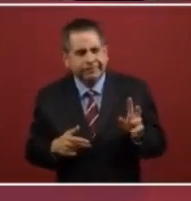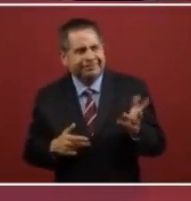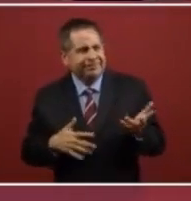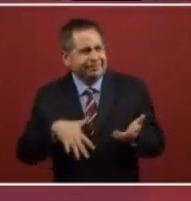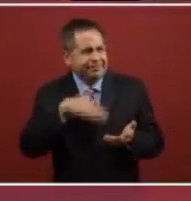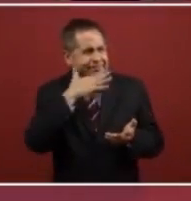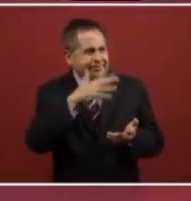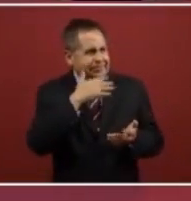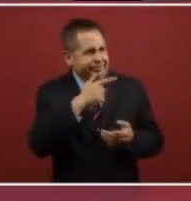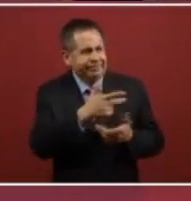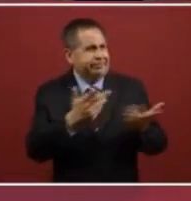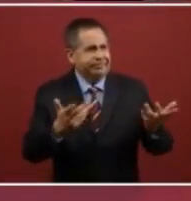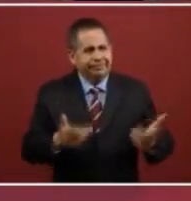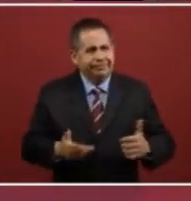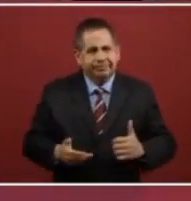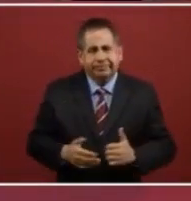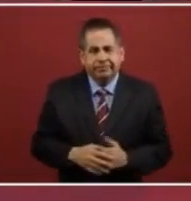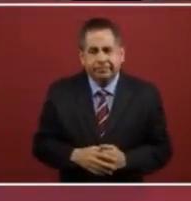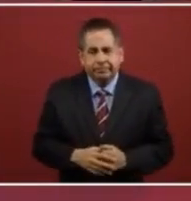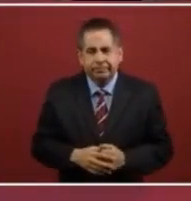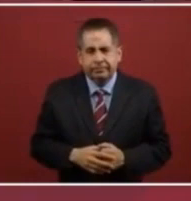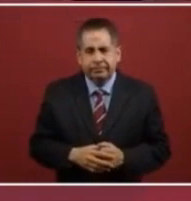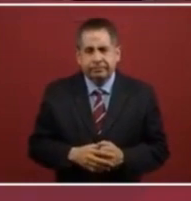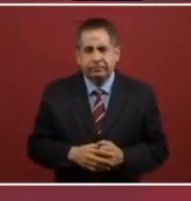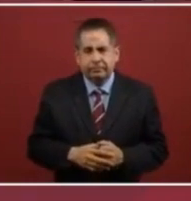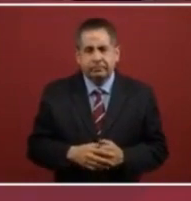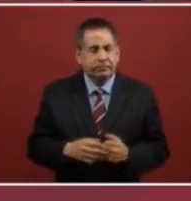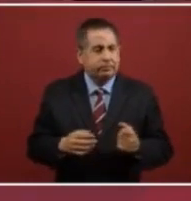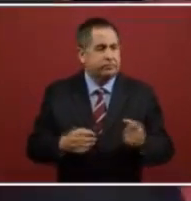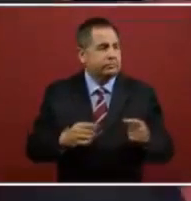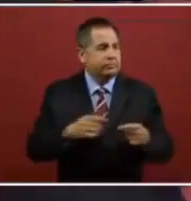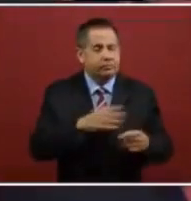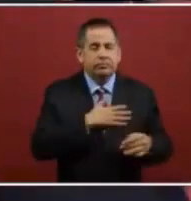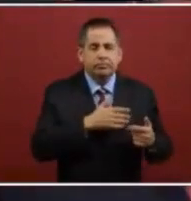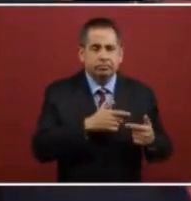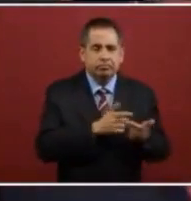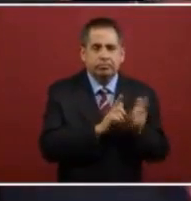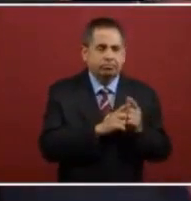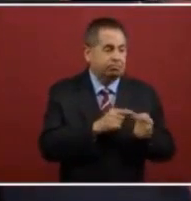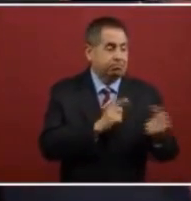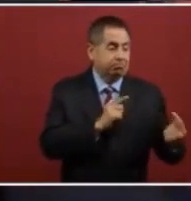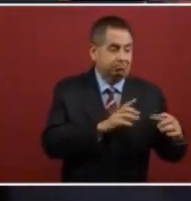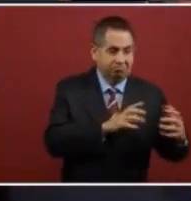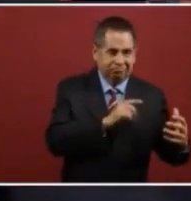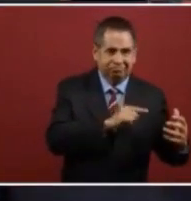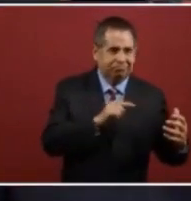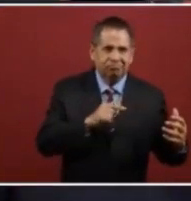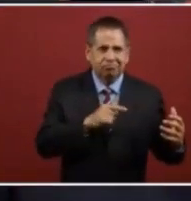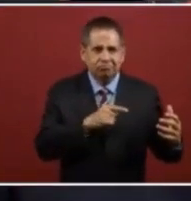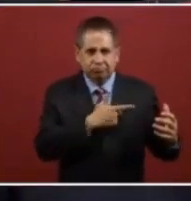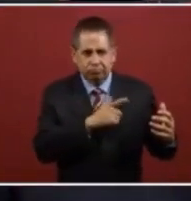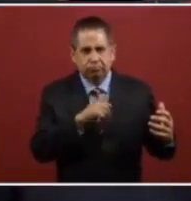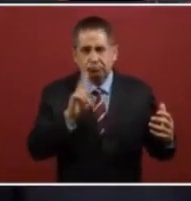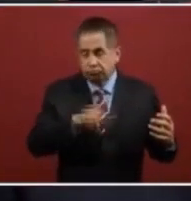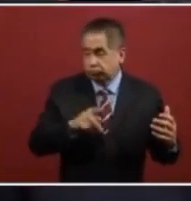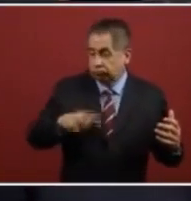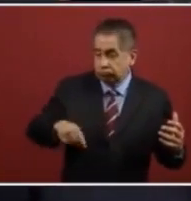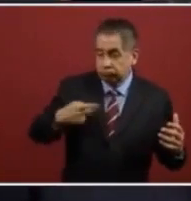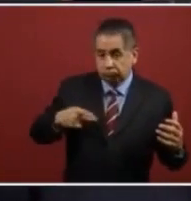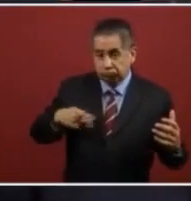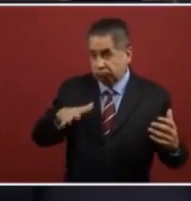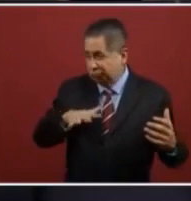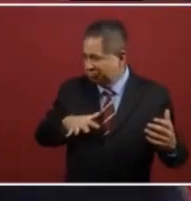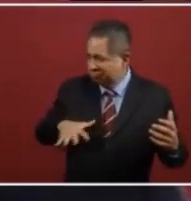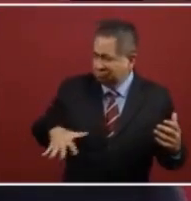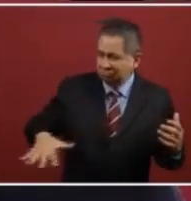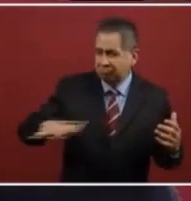surface, you know. No les gusta a mis adversarios. Even though my En el adversaries pueblo, don't like it. Bueno, But